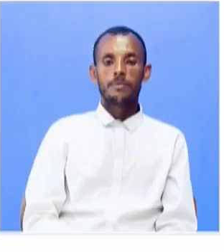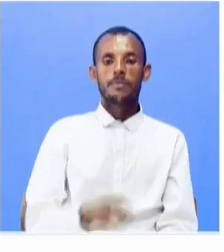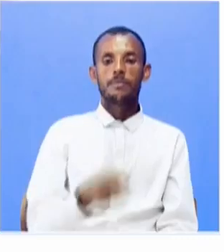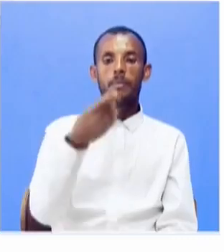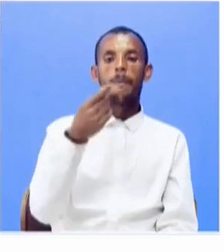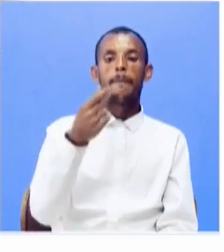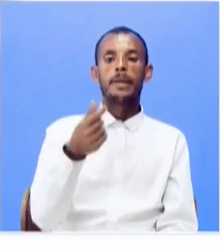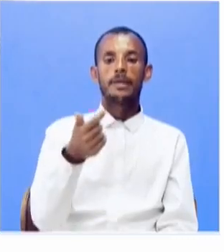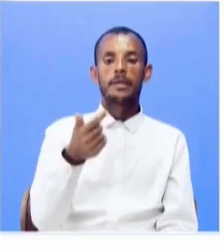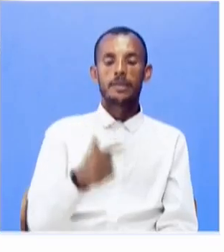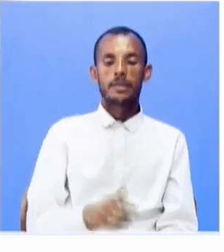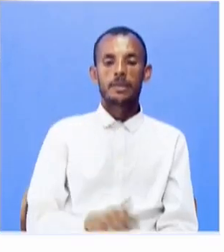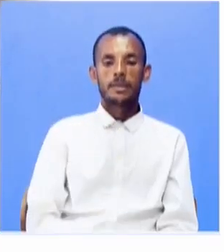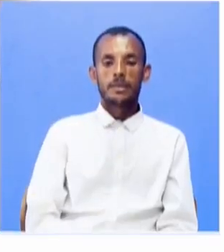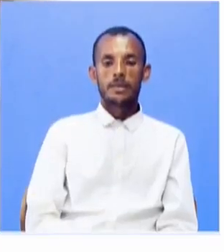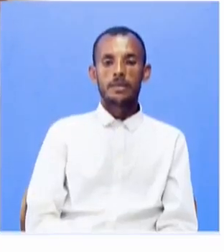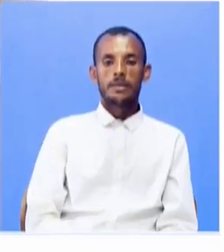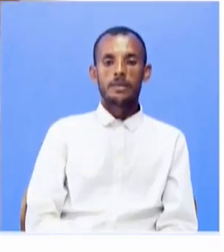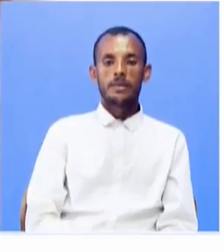their